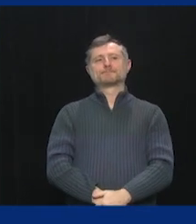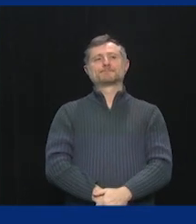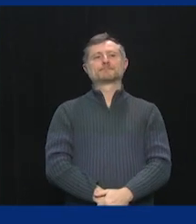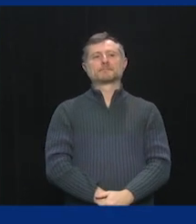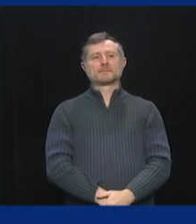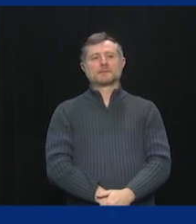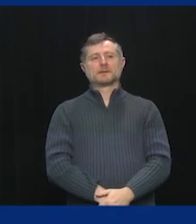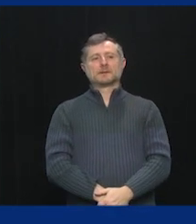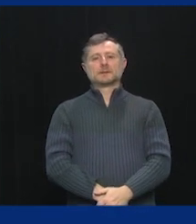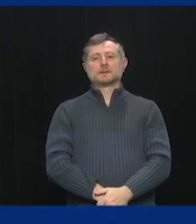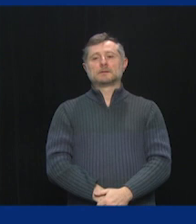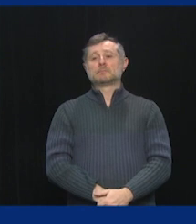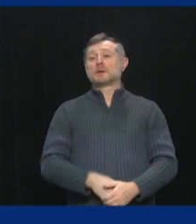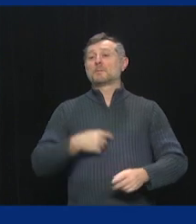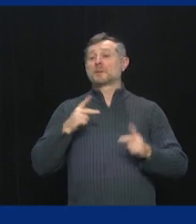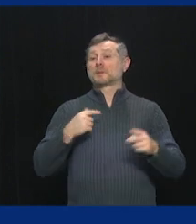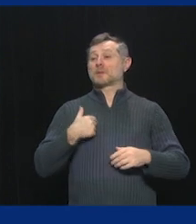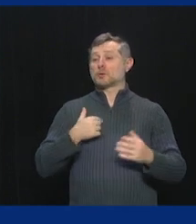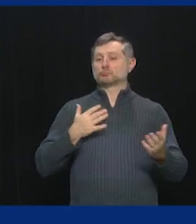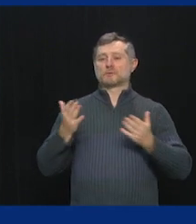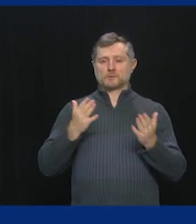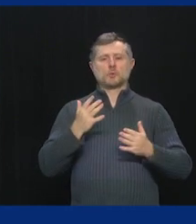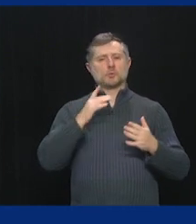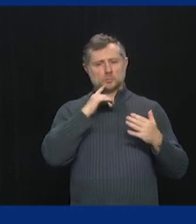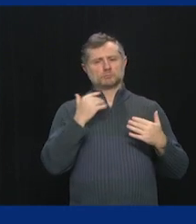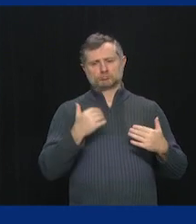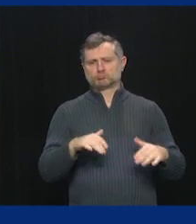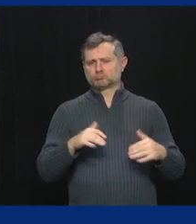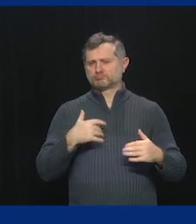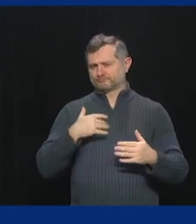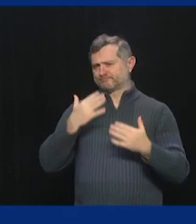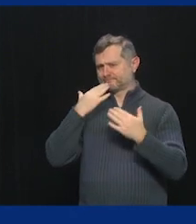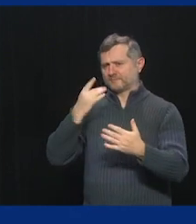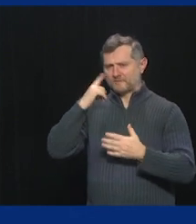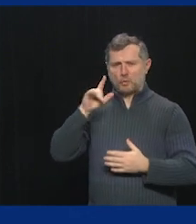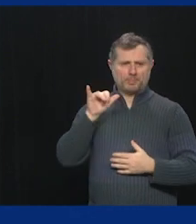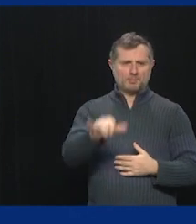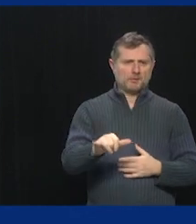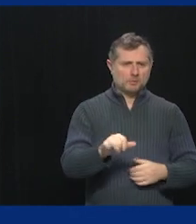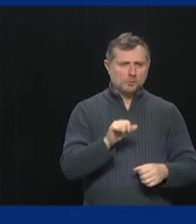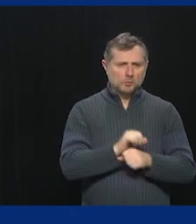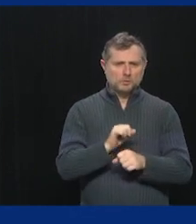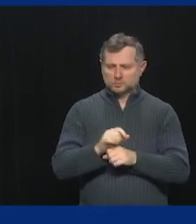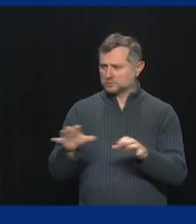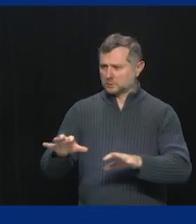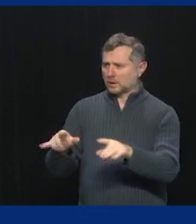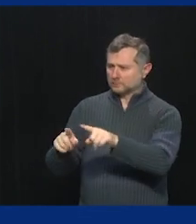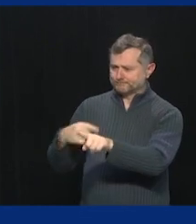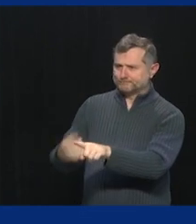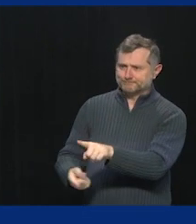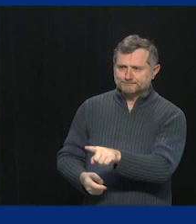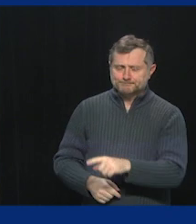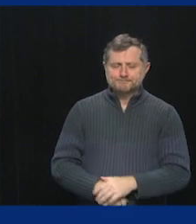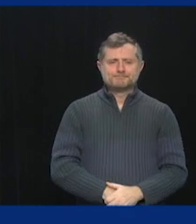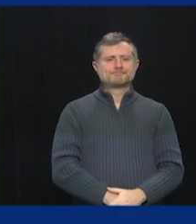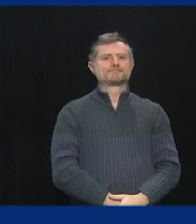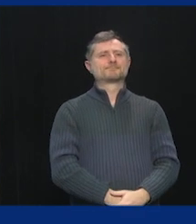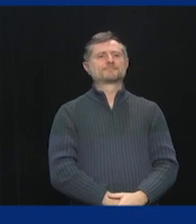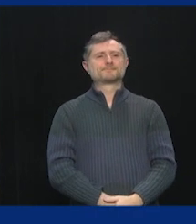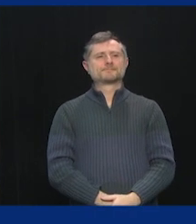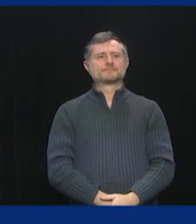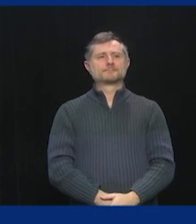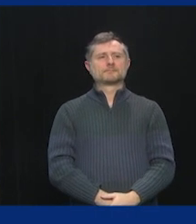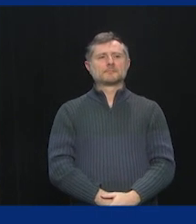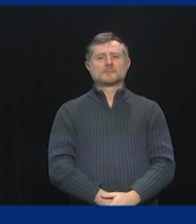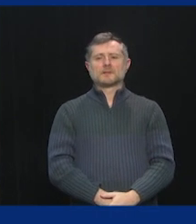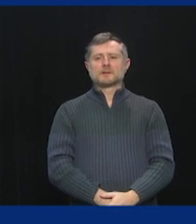The people that we serve will benefit, I think, greatly from what the actions that you've taken. I want everybody